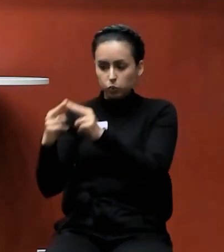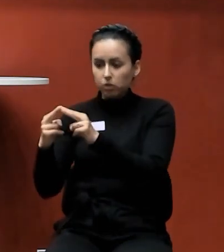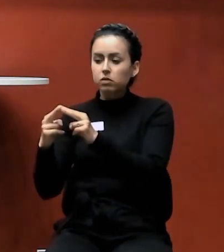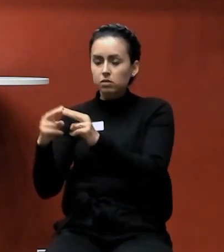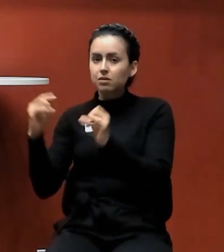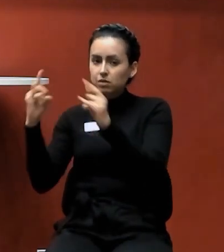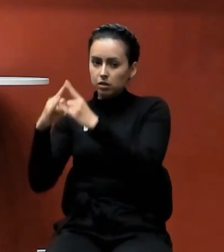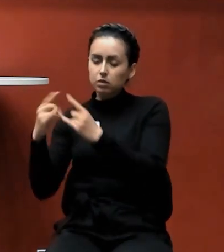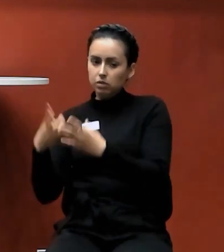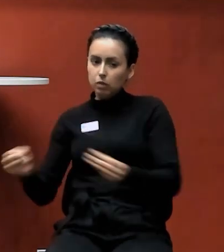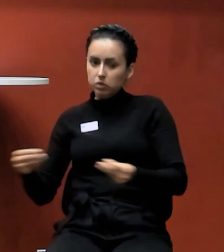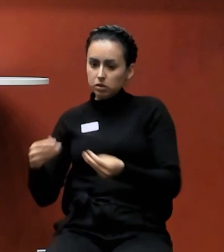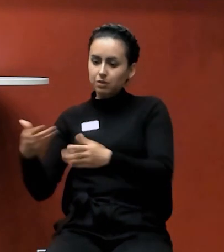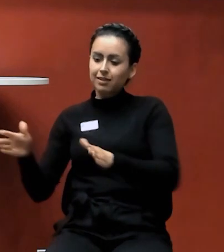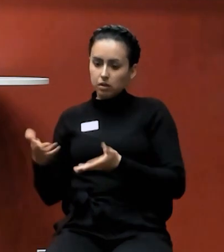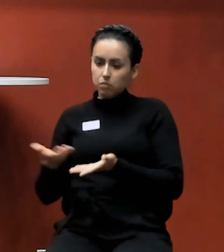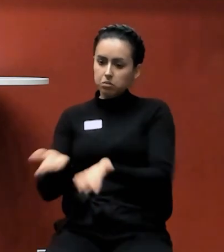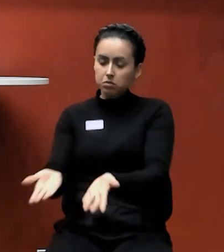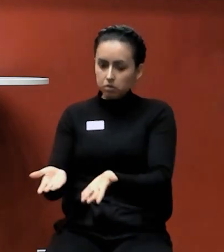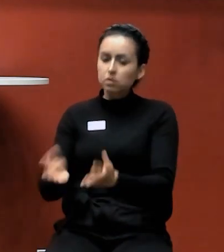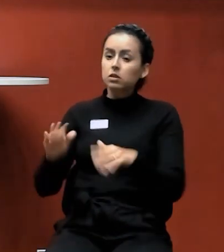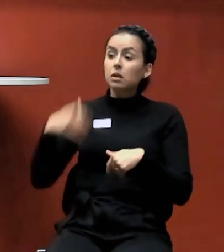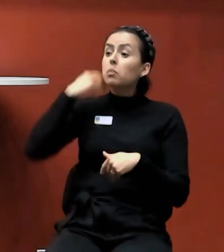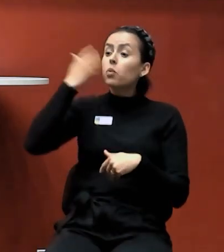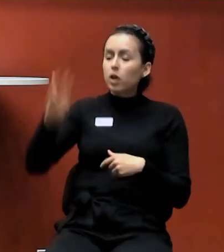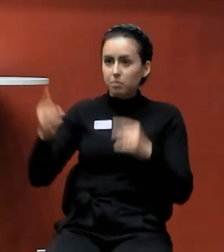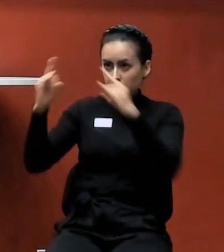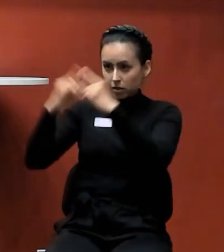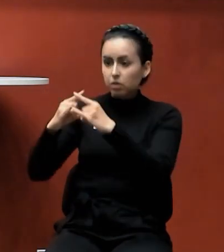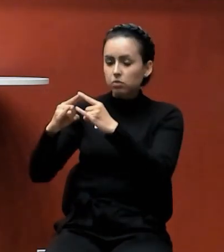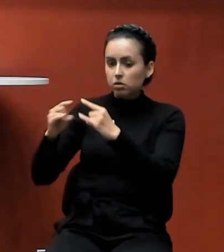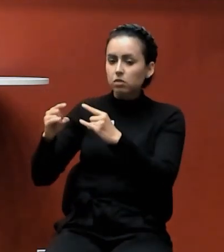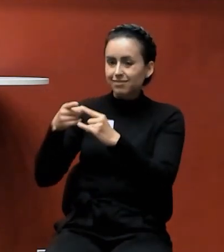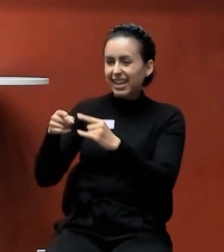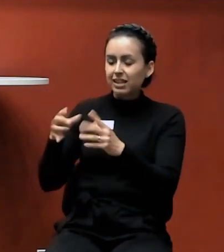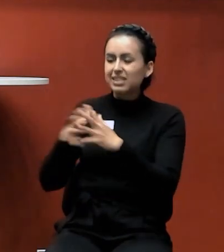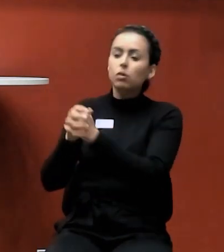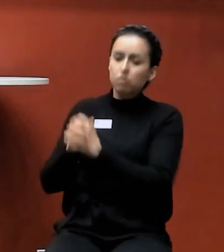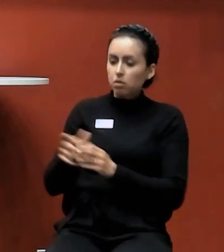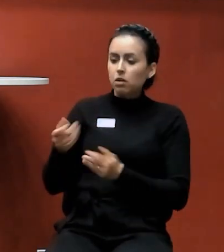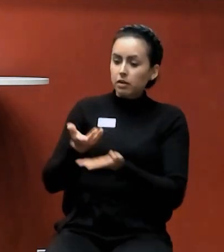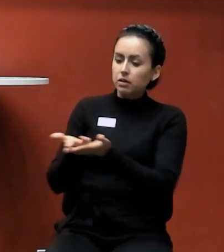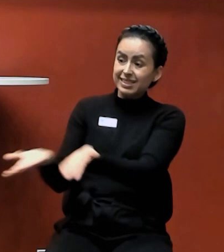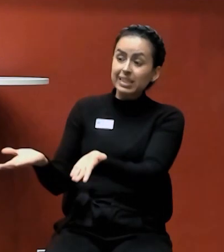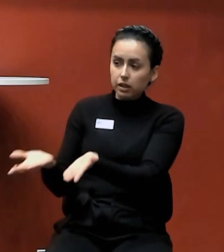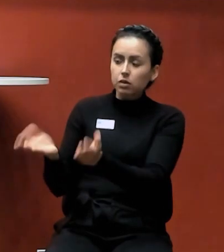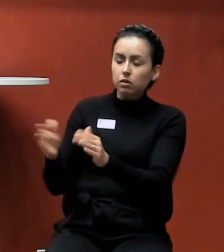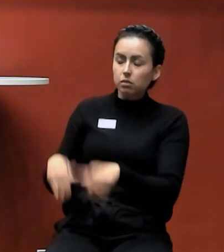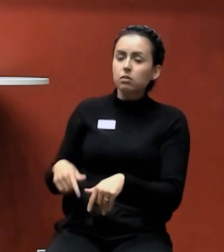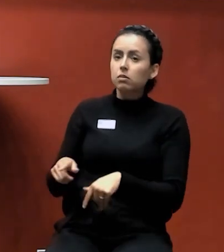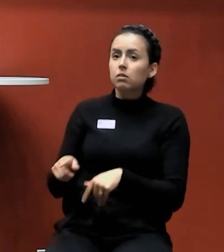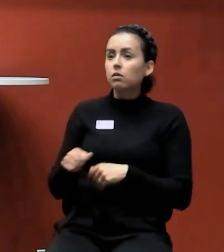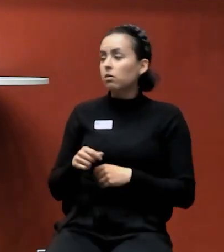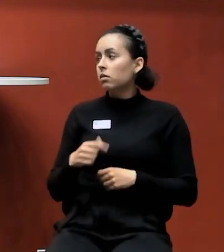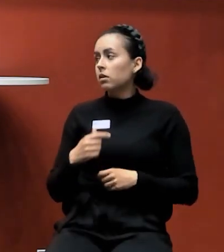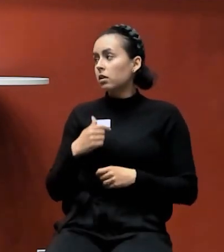hall for nothing, and then we performed it in the church to that congregation. I'm not saying that it's